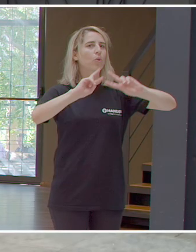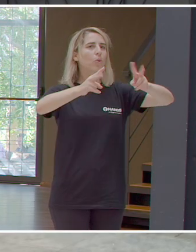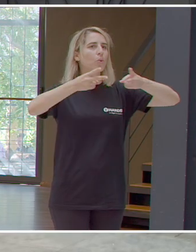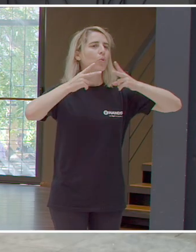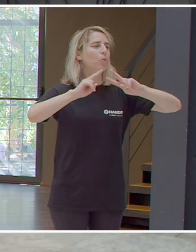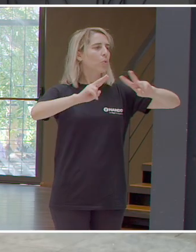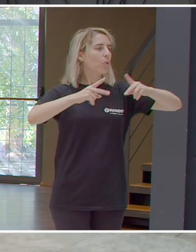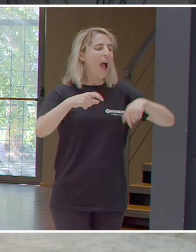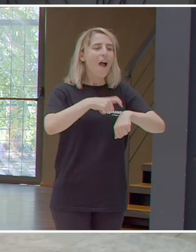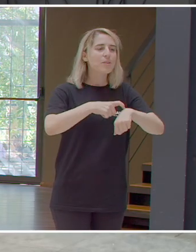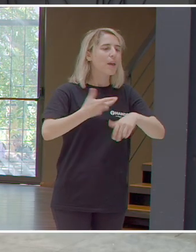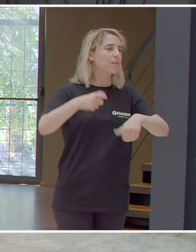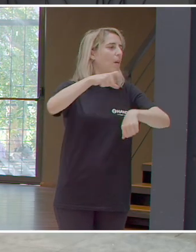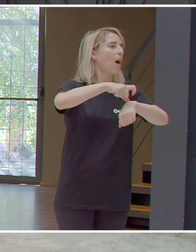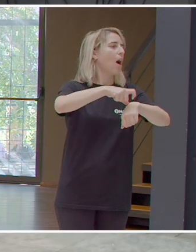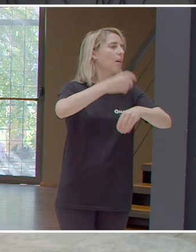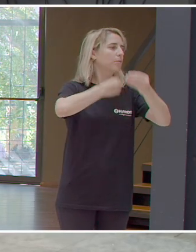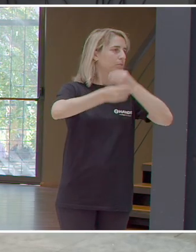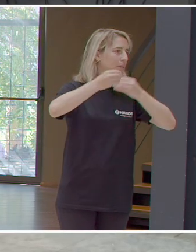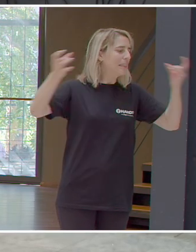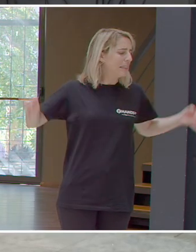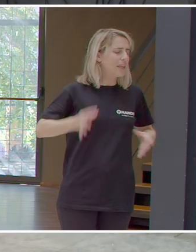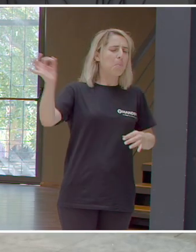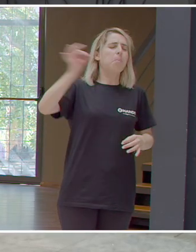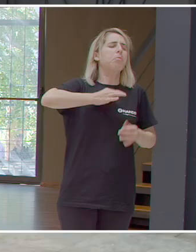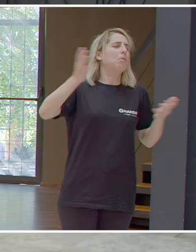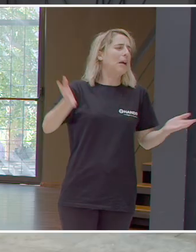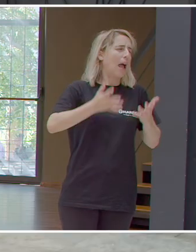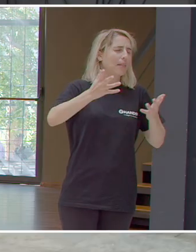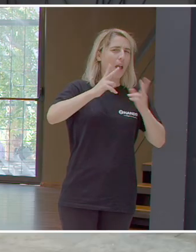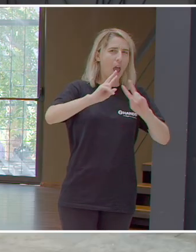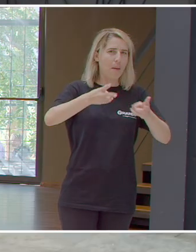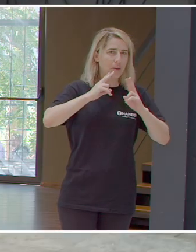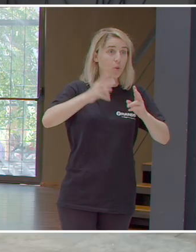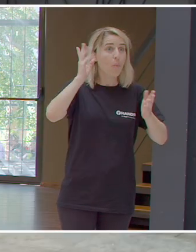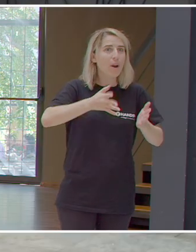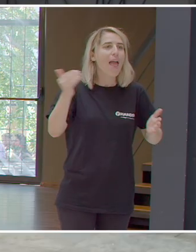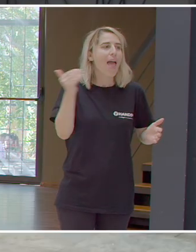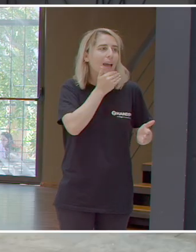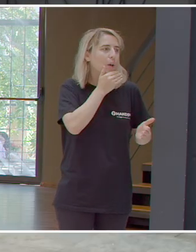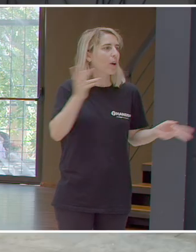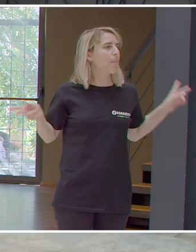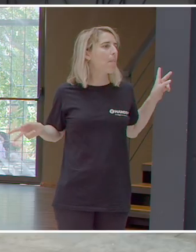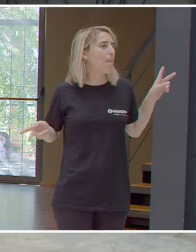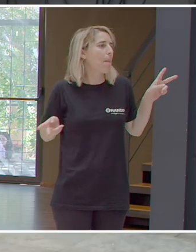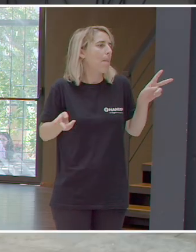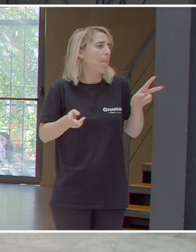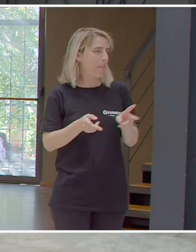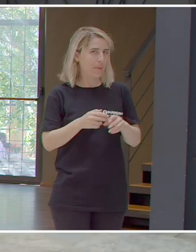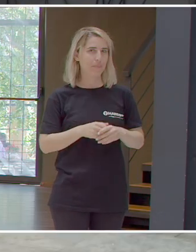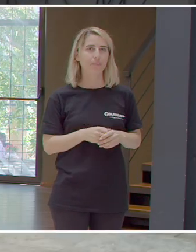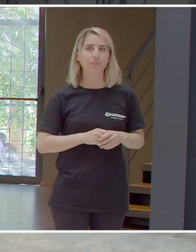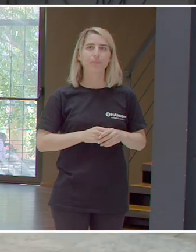respiratory infection while you're on a plant-based whole food diet. But I don't want to promise too much, so let's